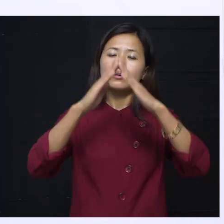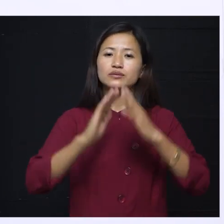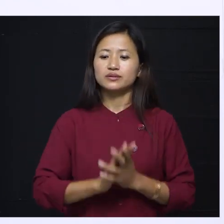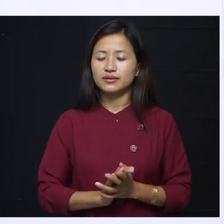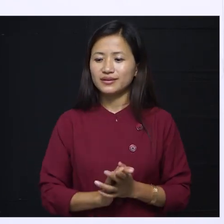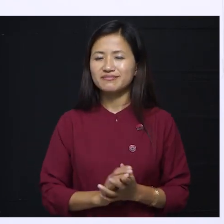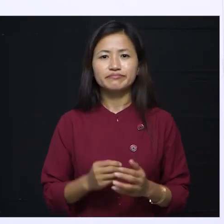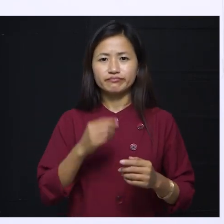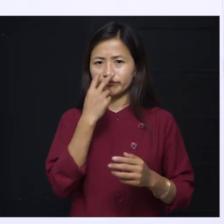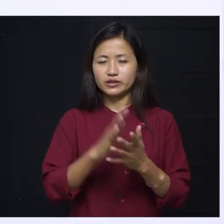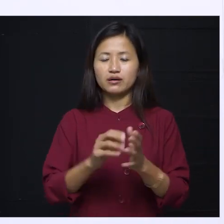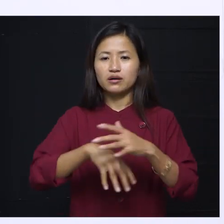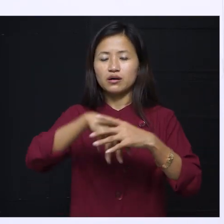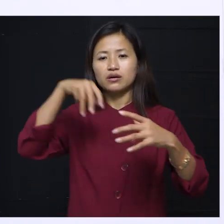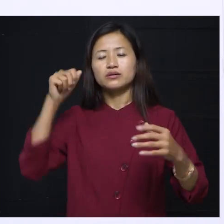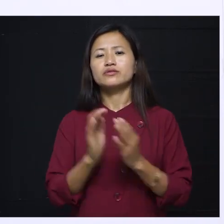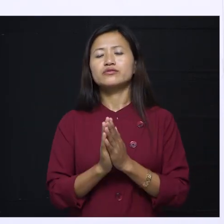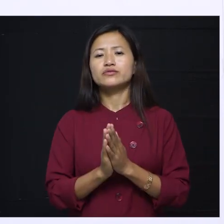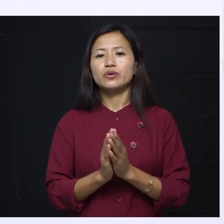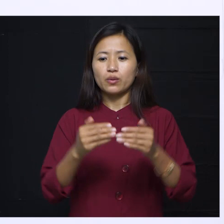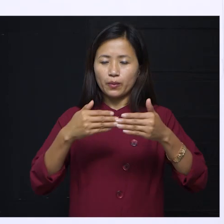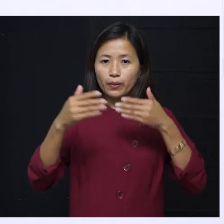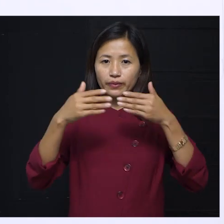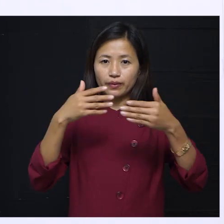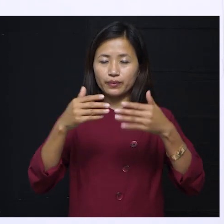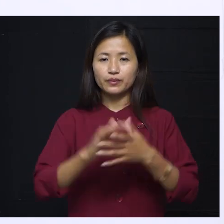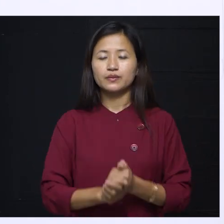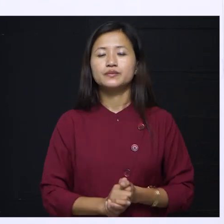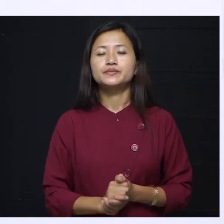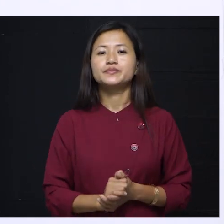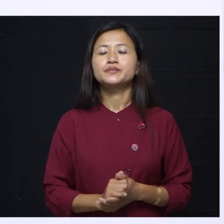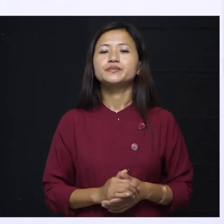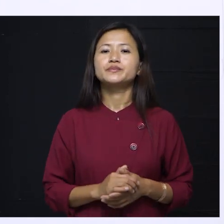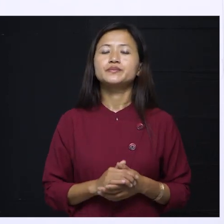out of your window. You spotted a small bird, let's say. So